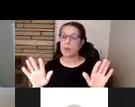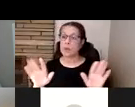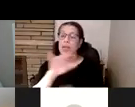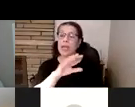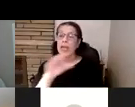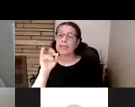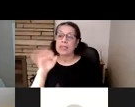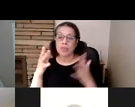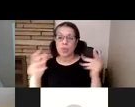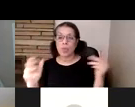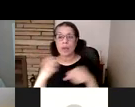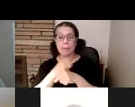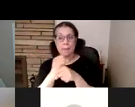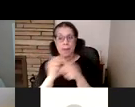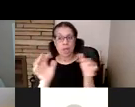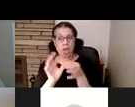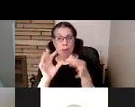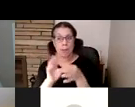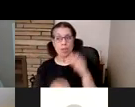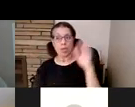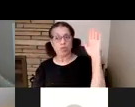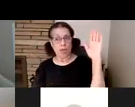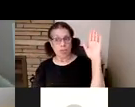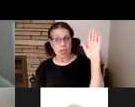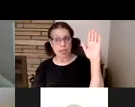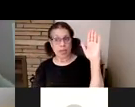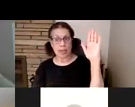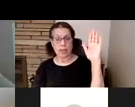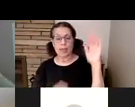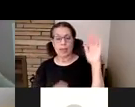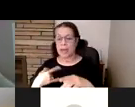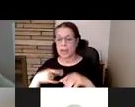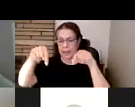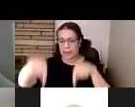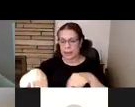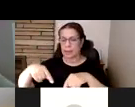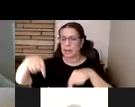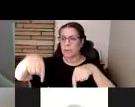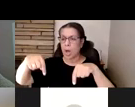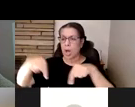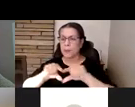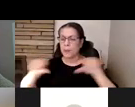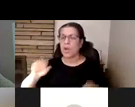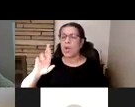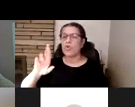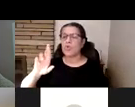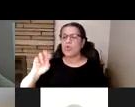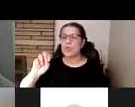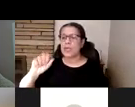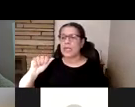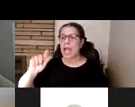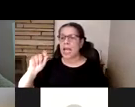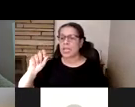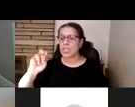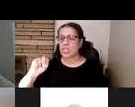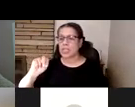make a comment, you can raise your hand by selecting reactions at the bottom of your screen. I'm sorry, I said raise your hand. Zoom changed